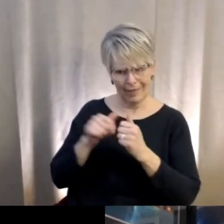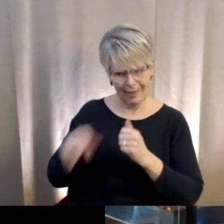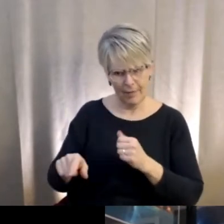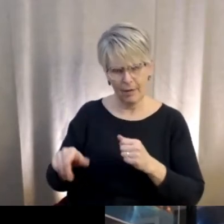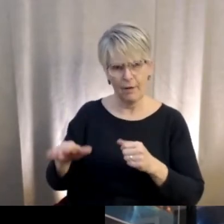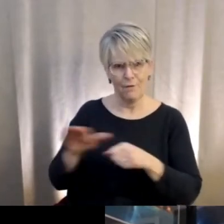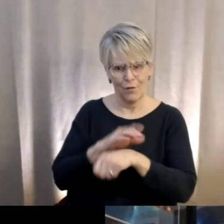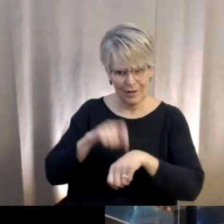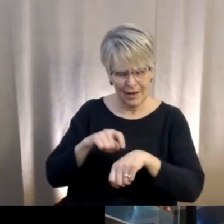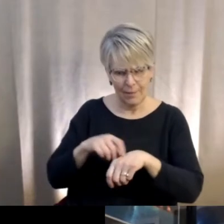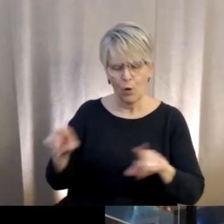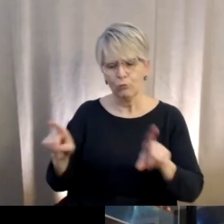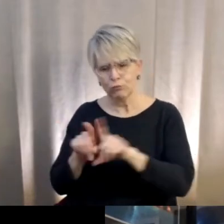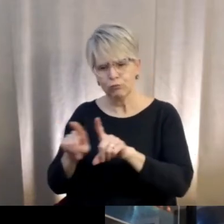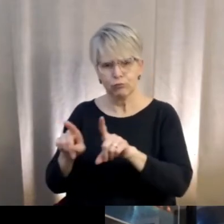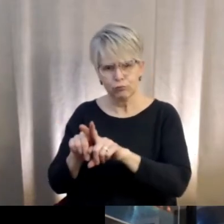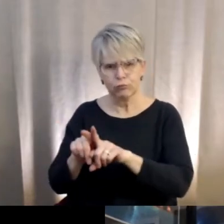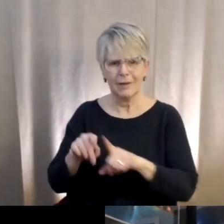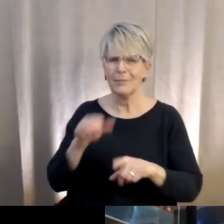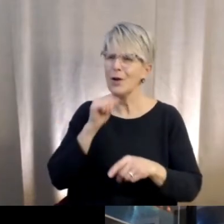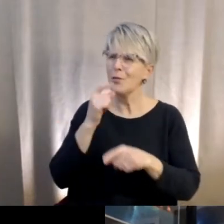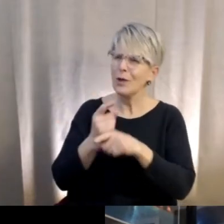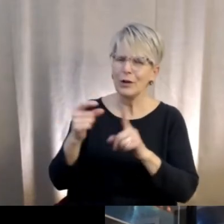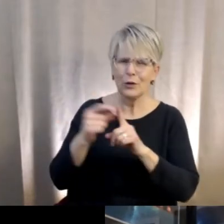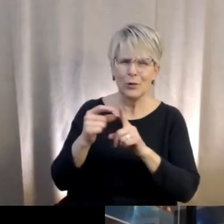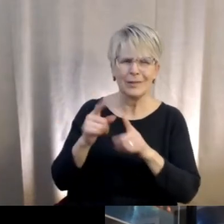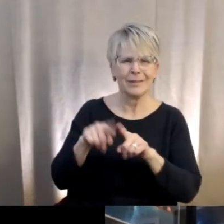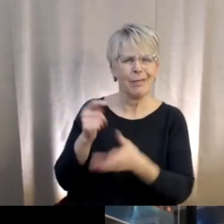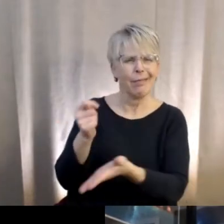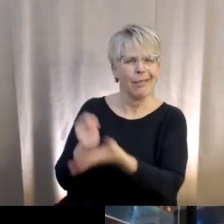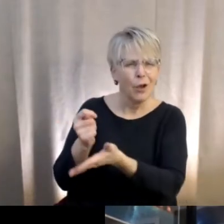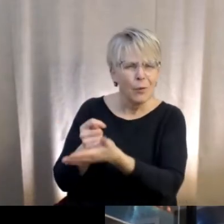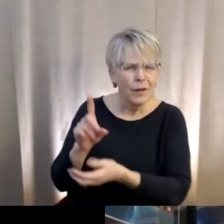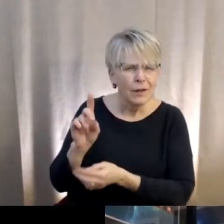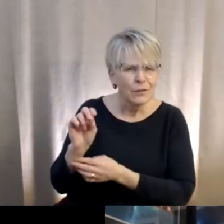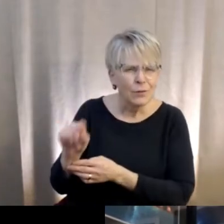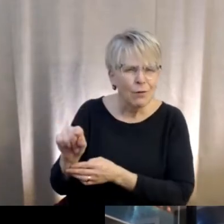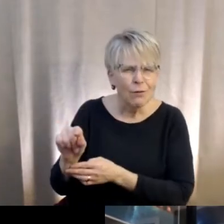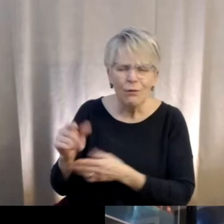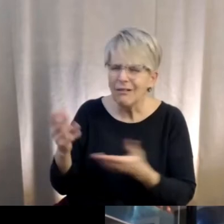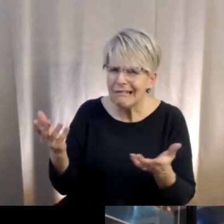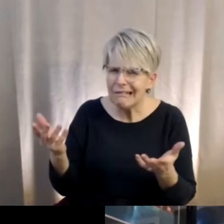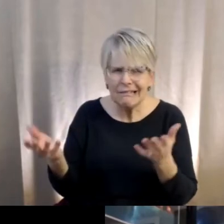a good companion, like a I don't know if I'm using the right word, like a therapy dog, what kind of training,